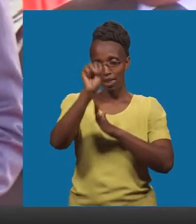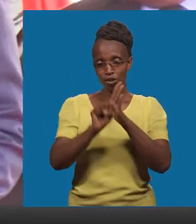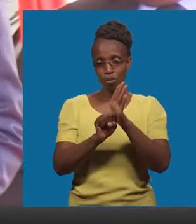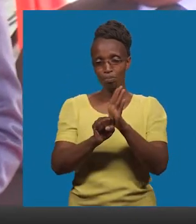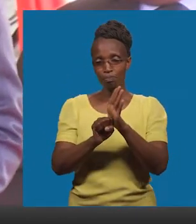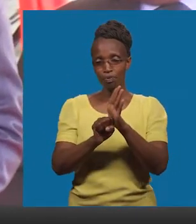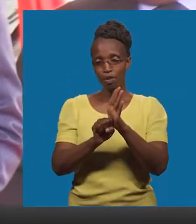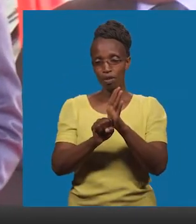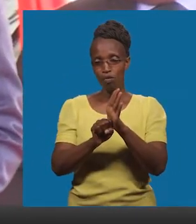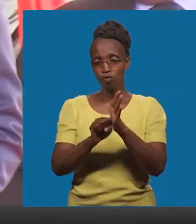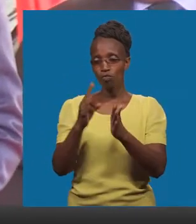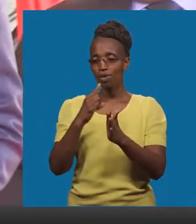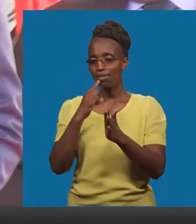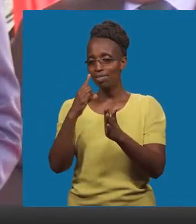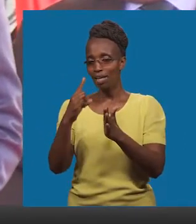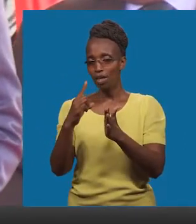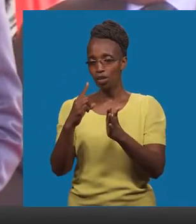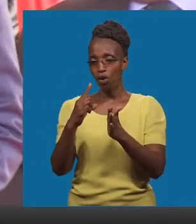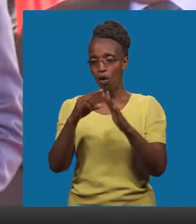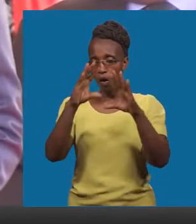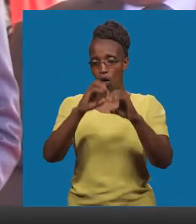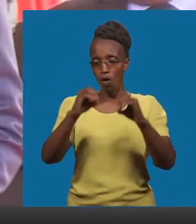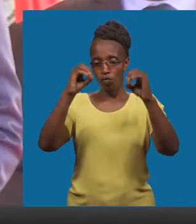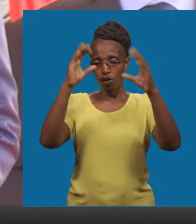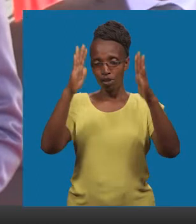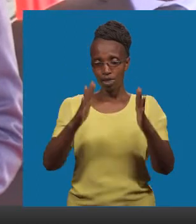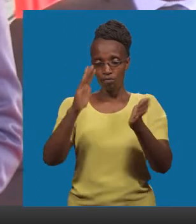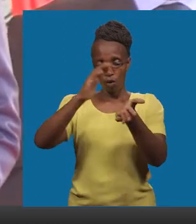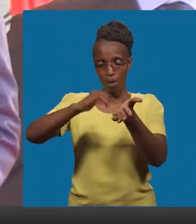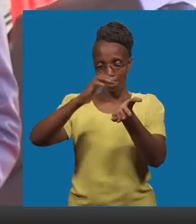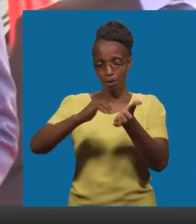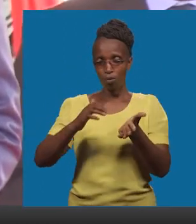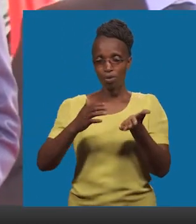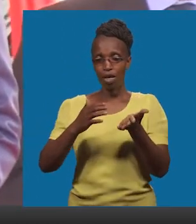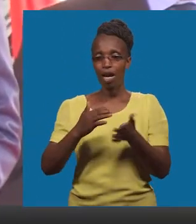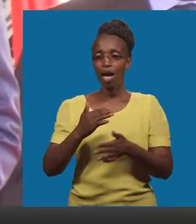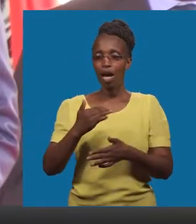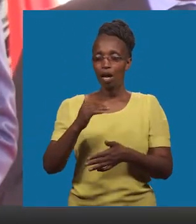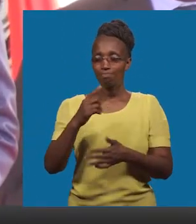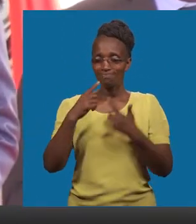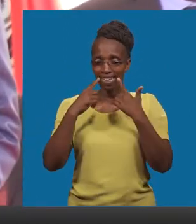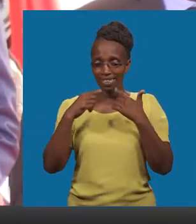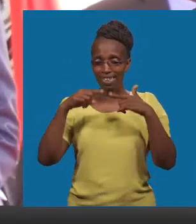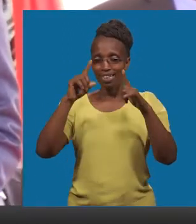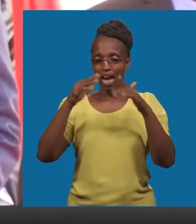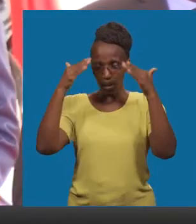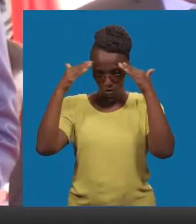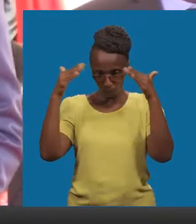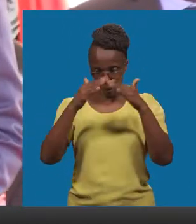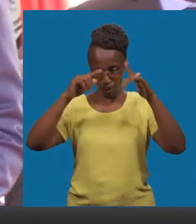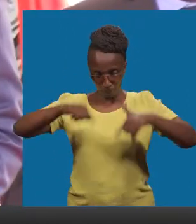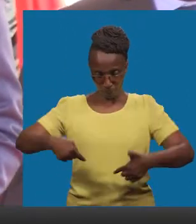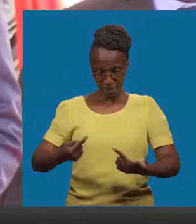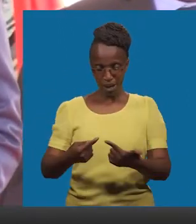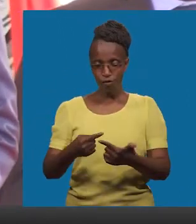state officers in the county executive of Machakos, and I hereby solemnly declare and commit myself to abide by